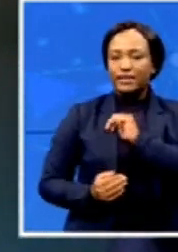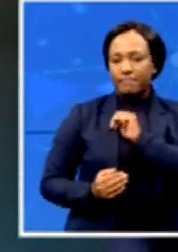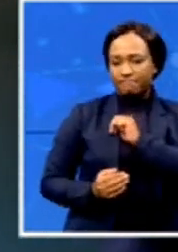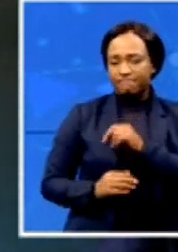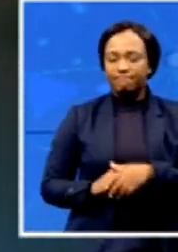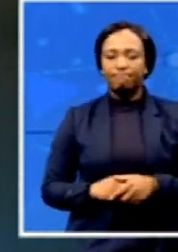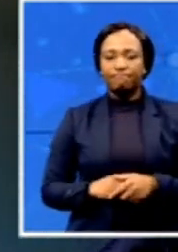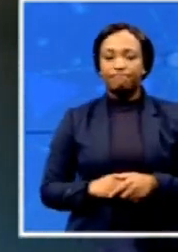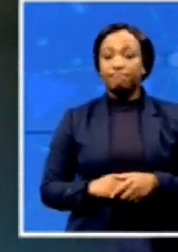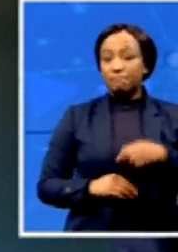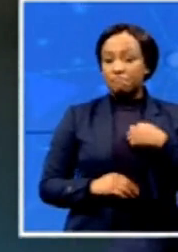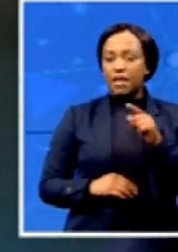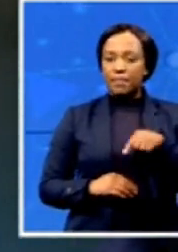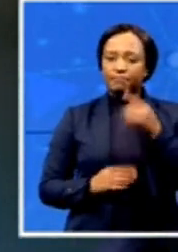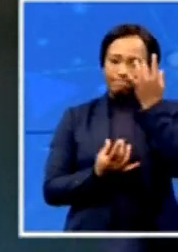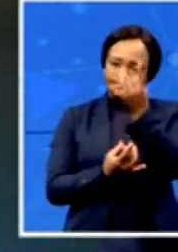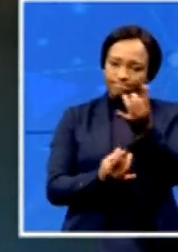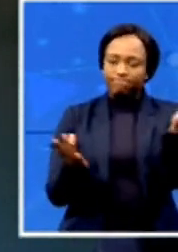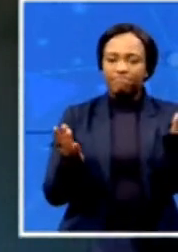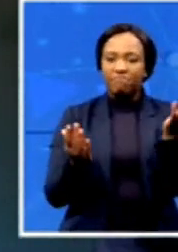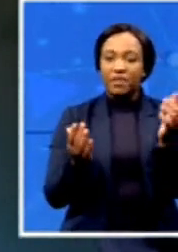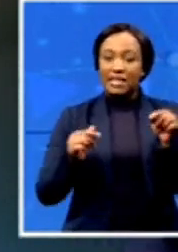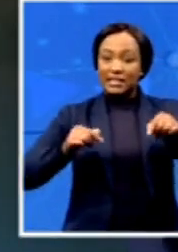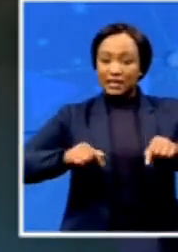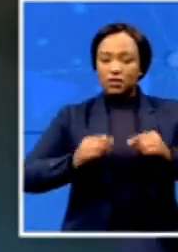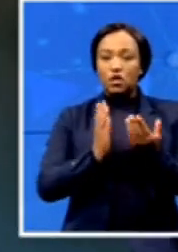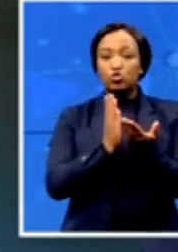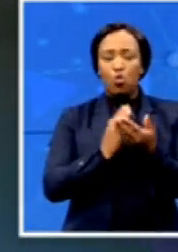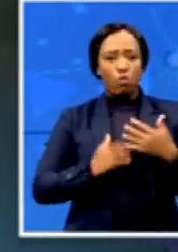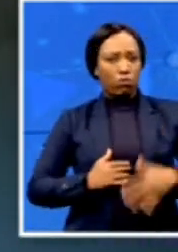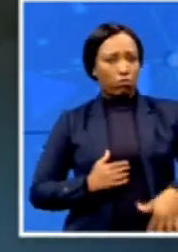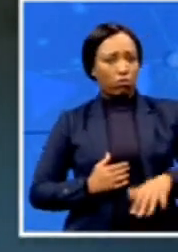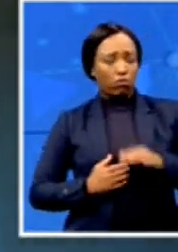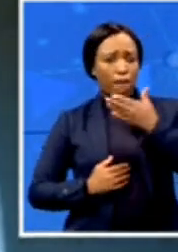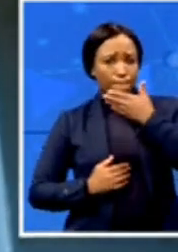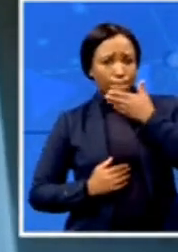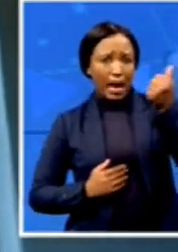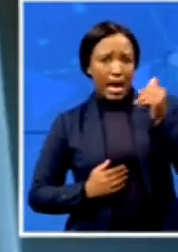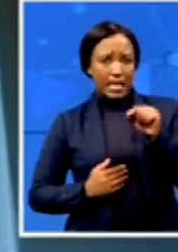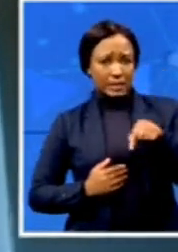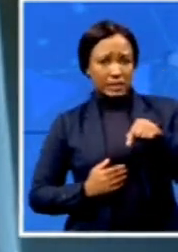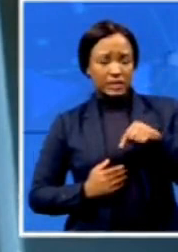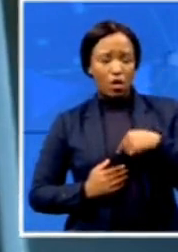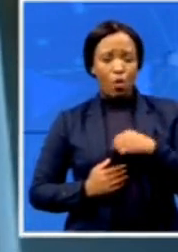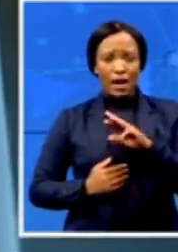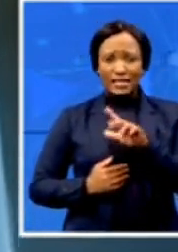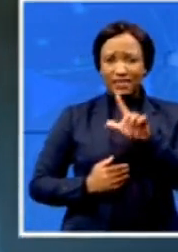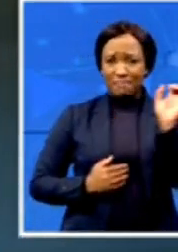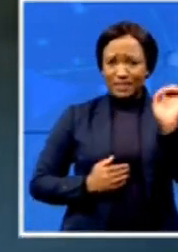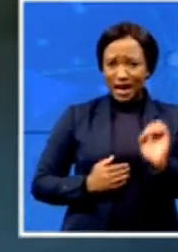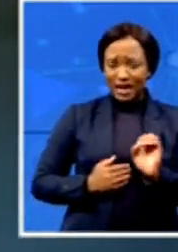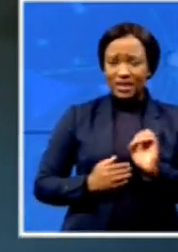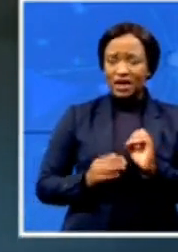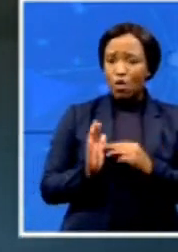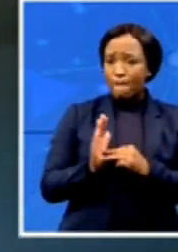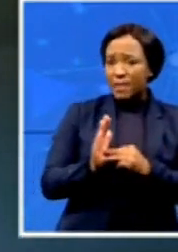school is one of the best performing ones, achieving 98.7% in terms of the matric results, and also that